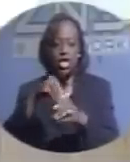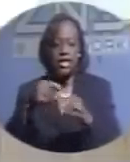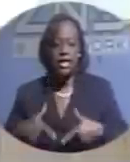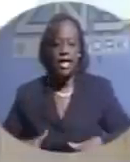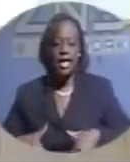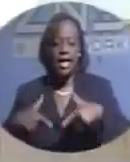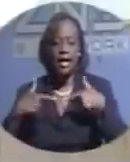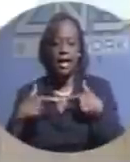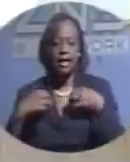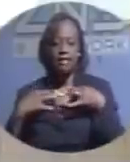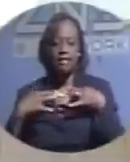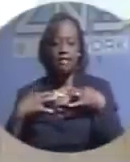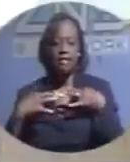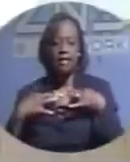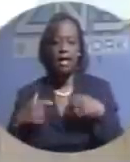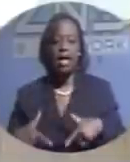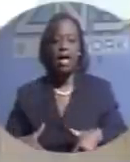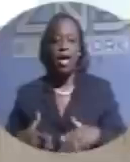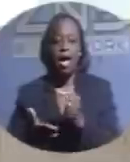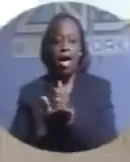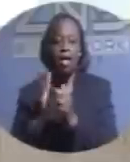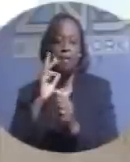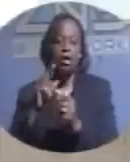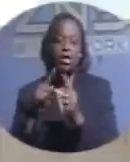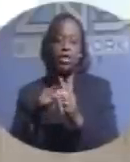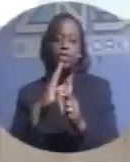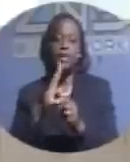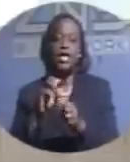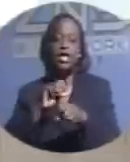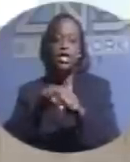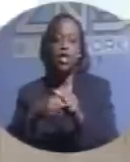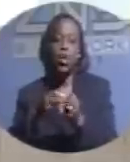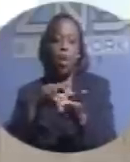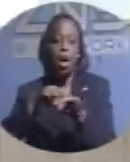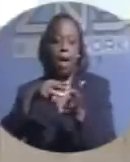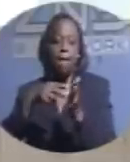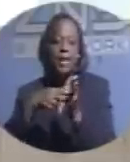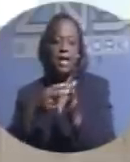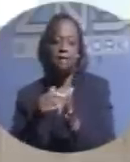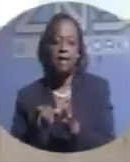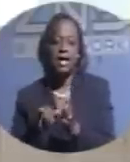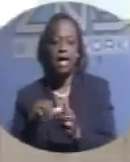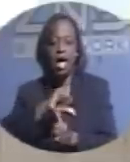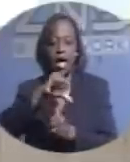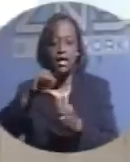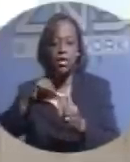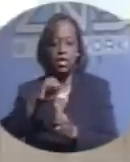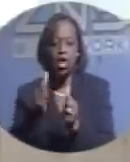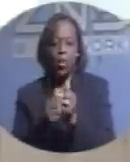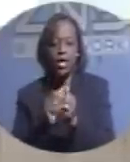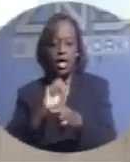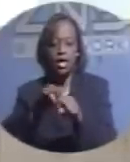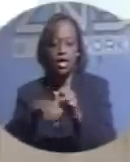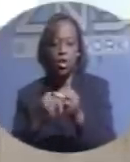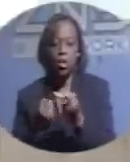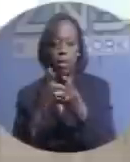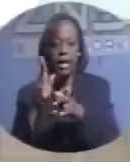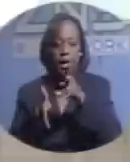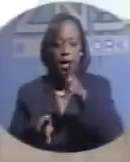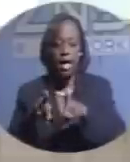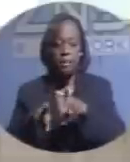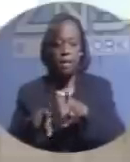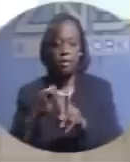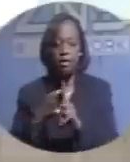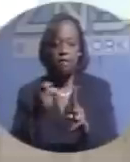that enabled her to be so meaningfully associated with so many people